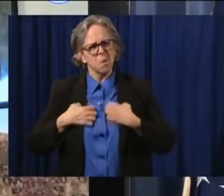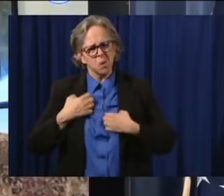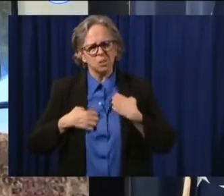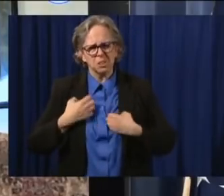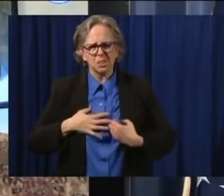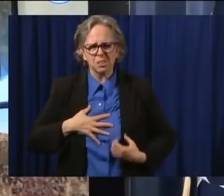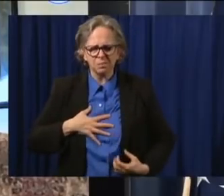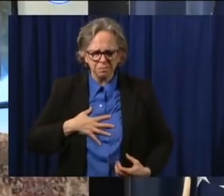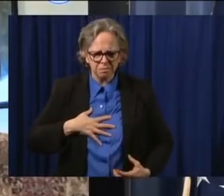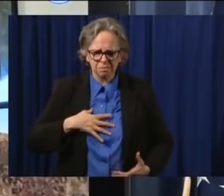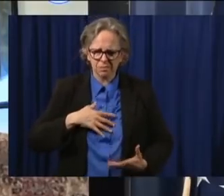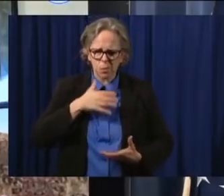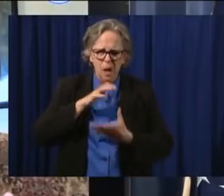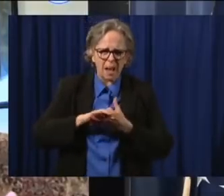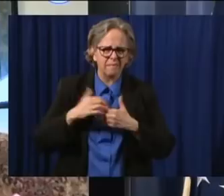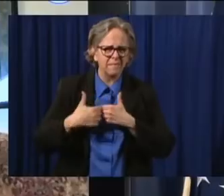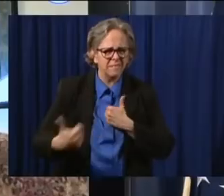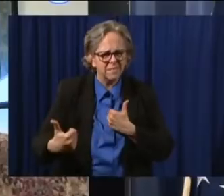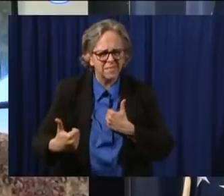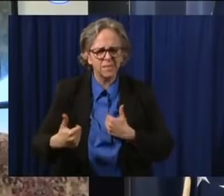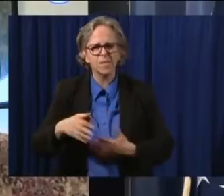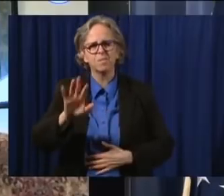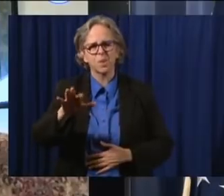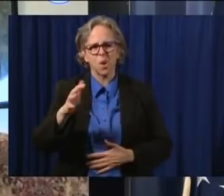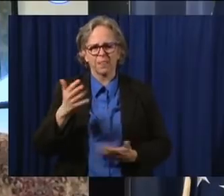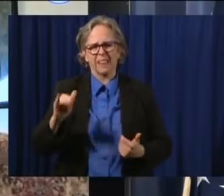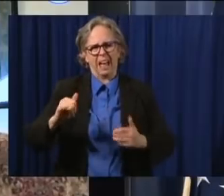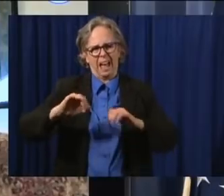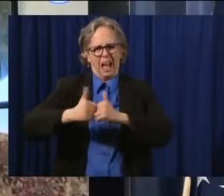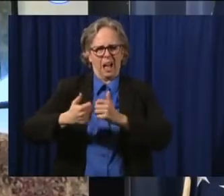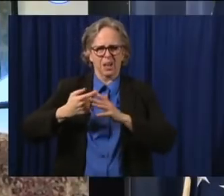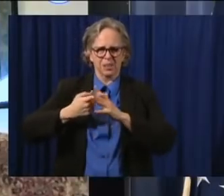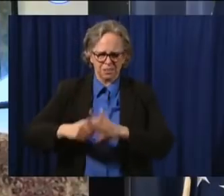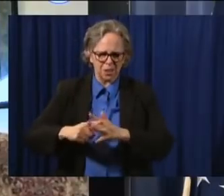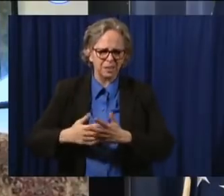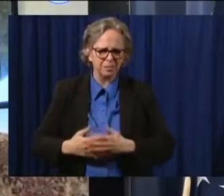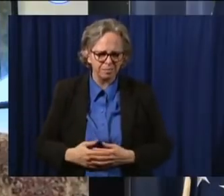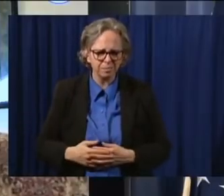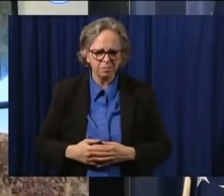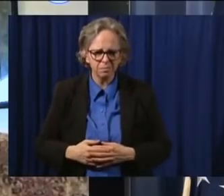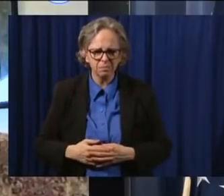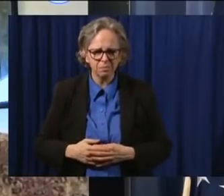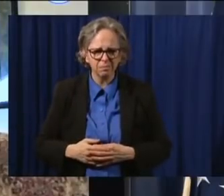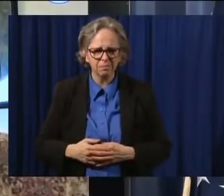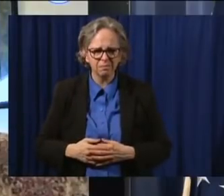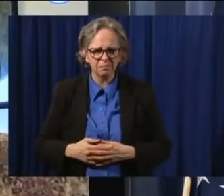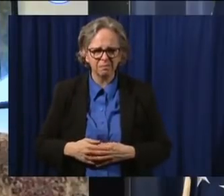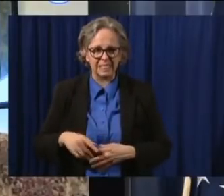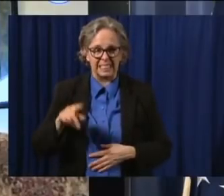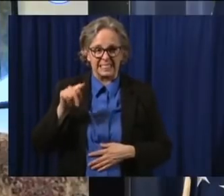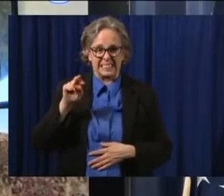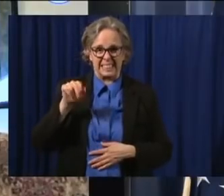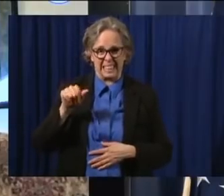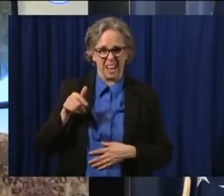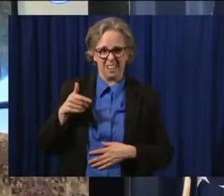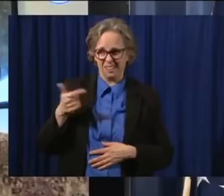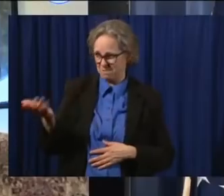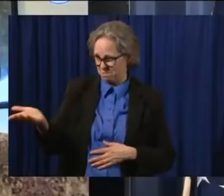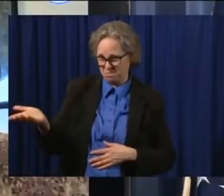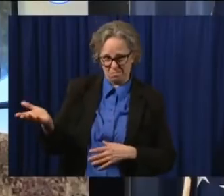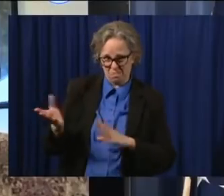that's how it started. Tina could talk about how it was to be put into the parking